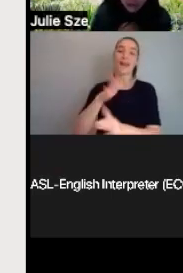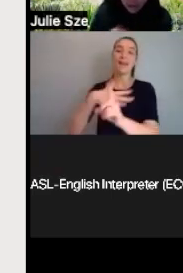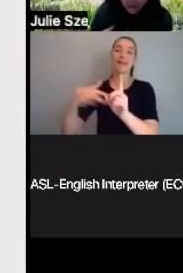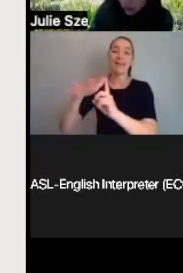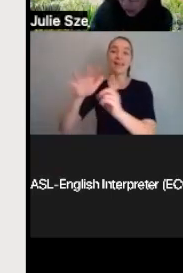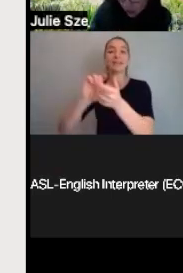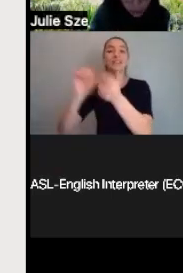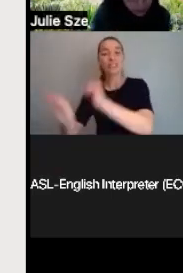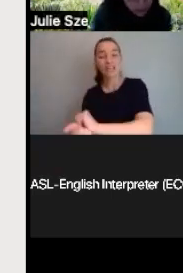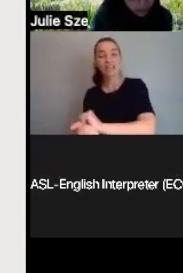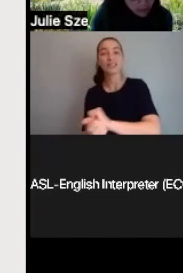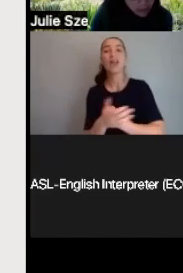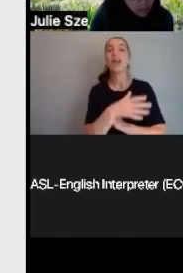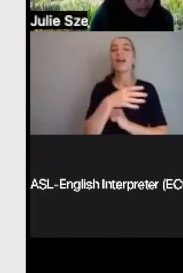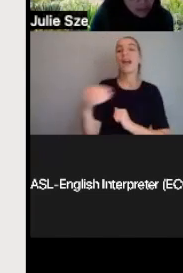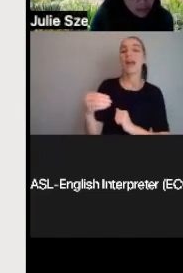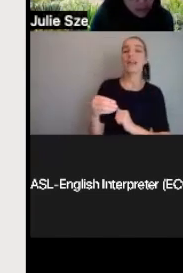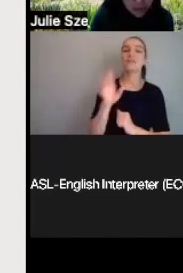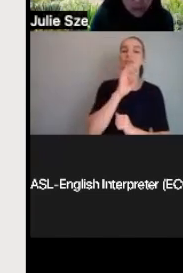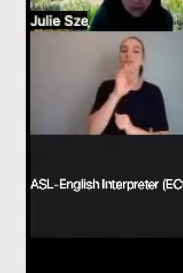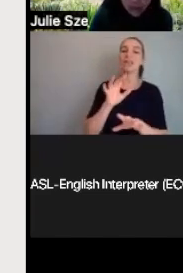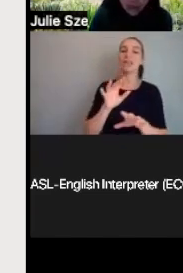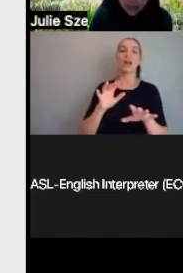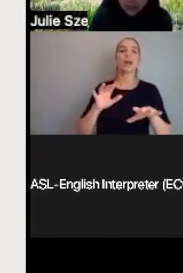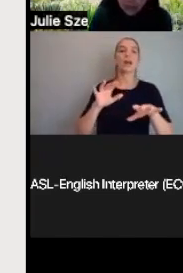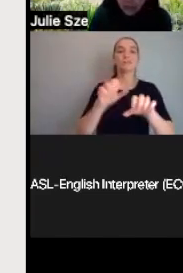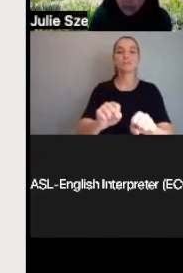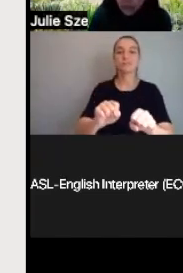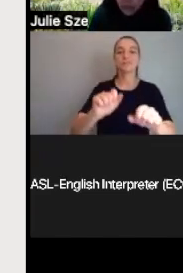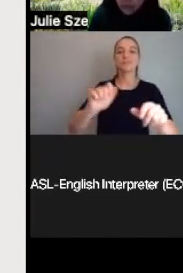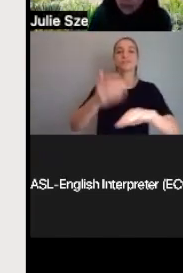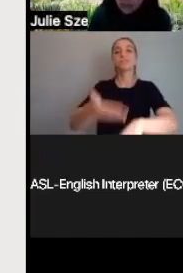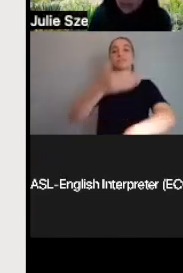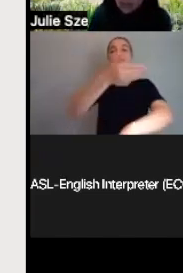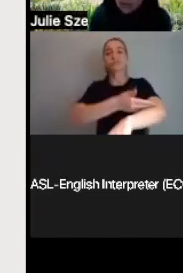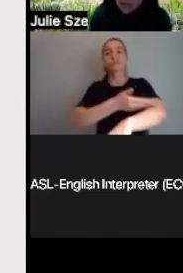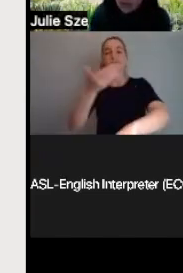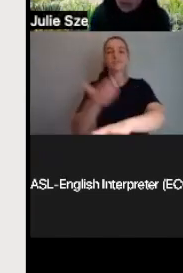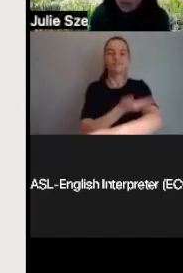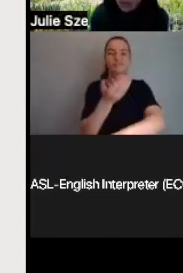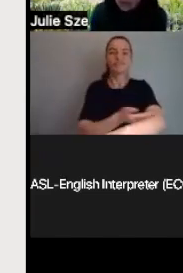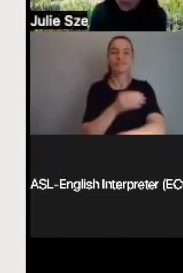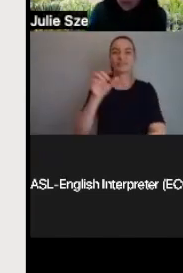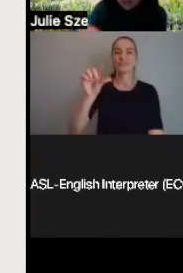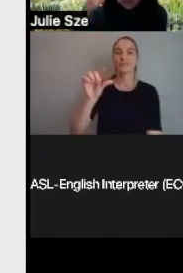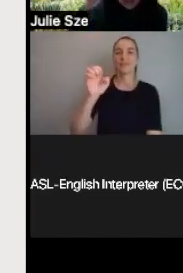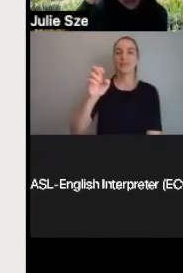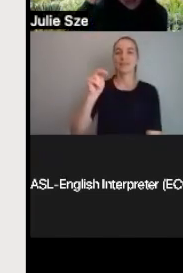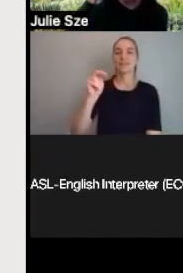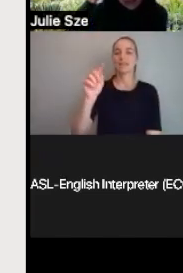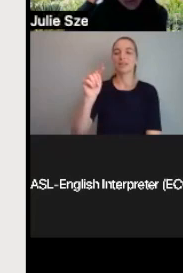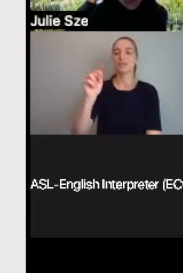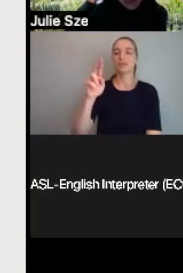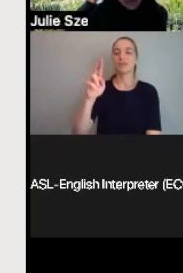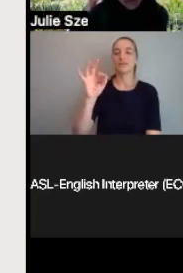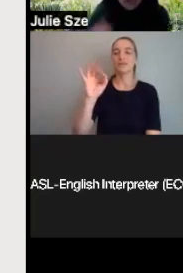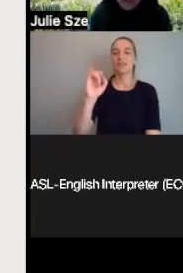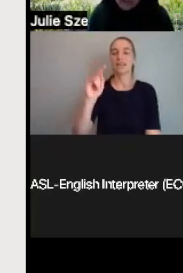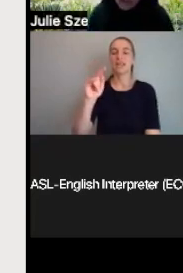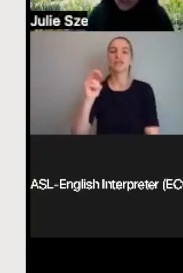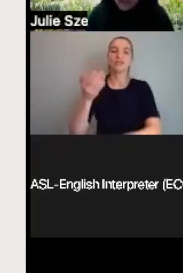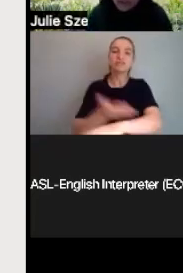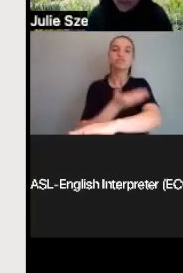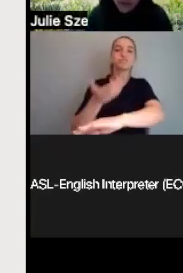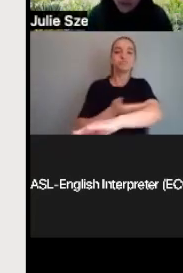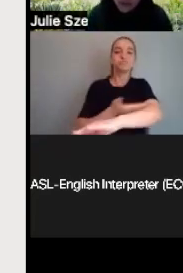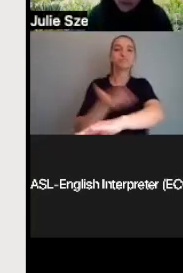characters, um, in it. And so here's, uh, the North Pole. And so the North Pole is an area of Oakland,